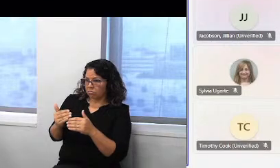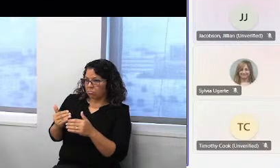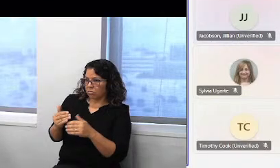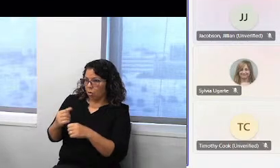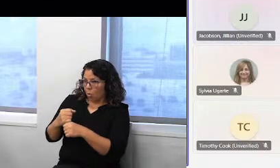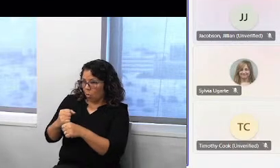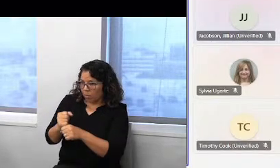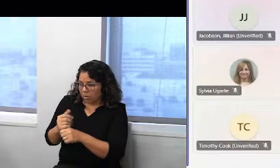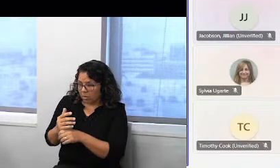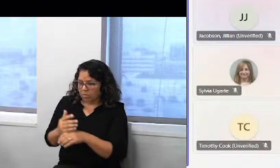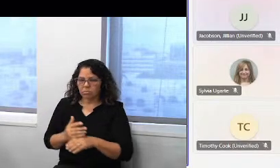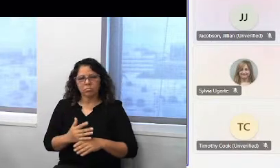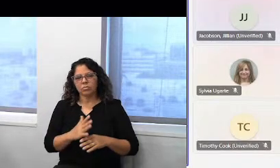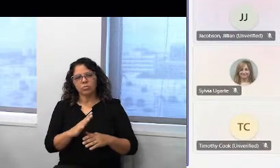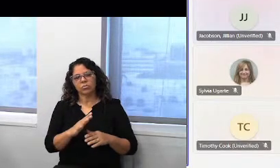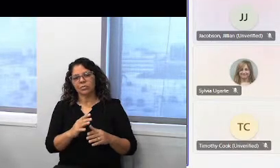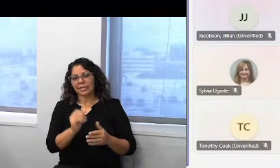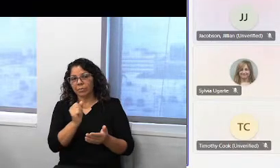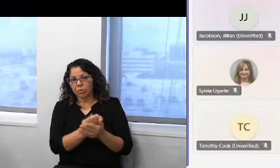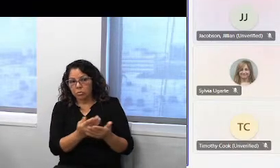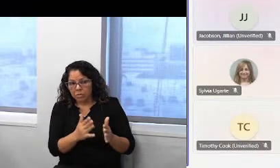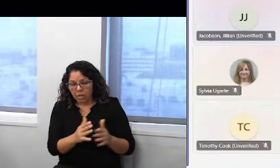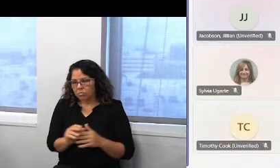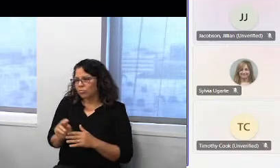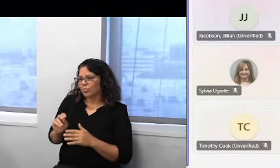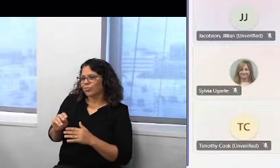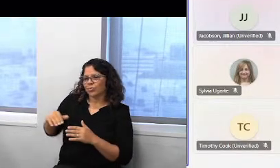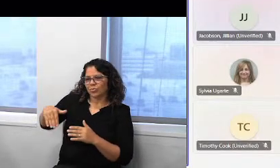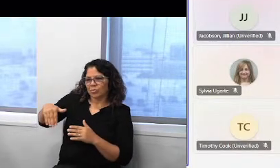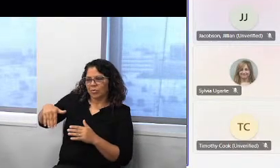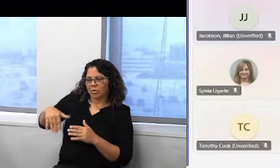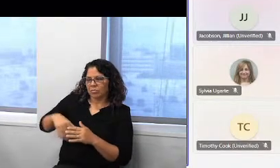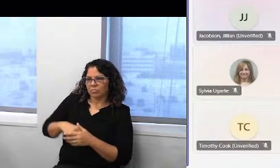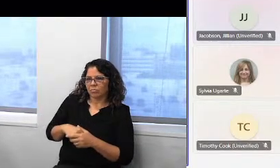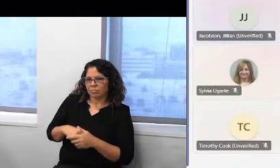no. And does that mean that